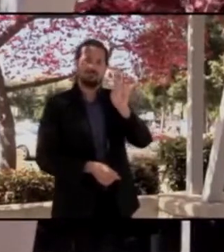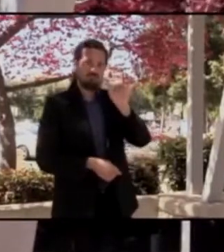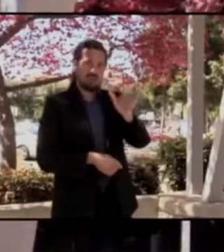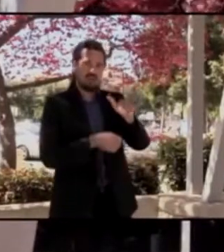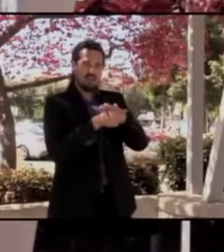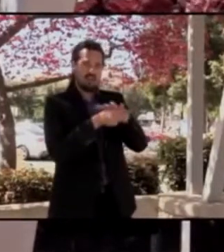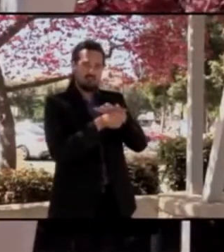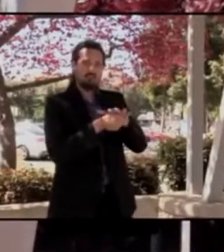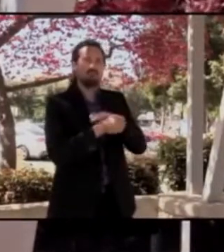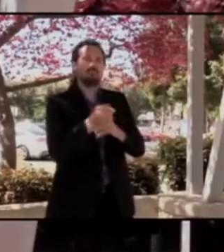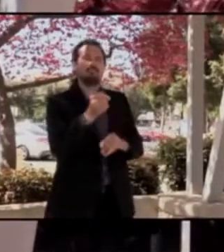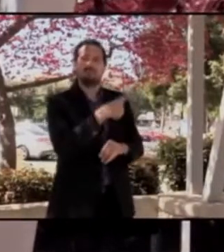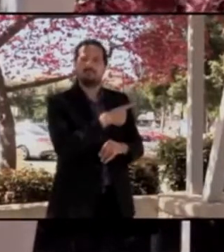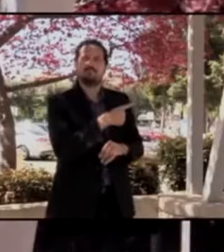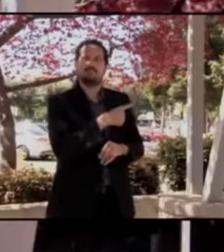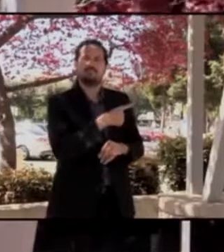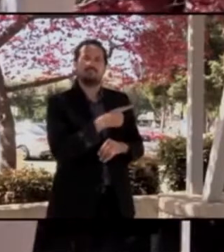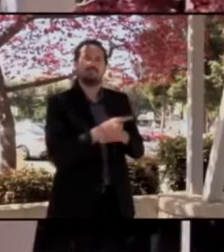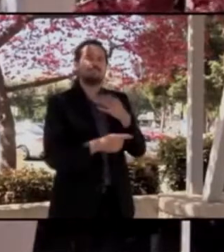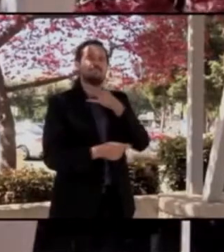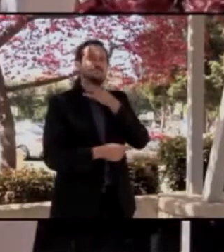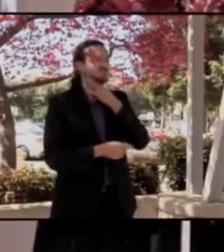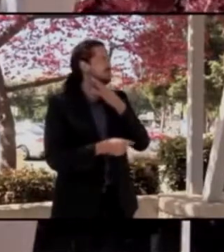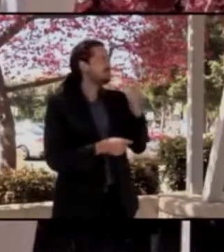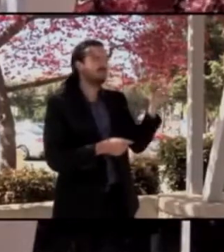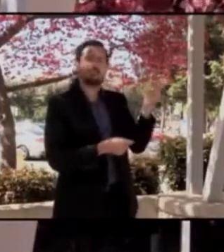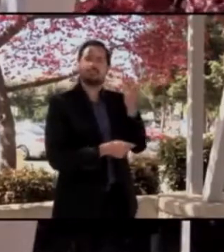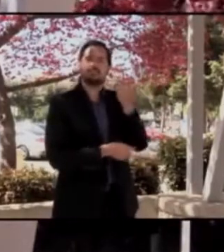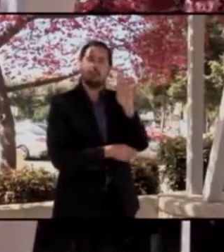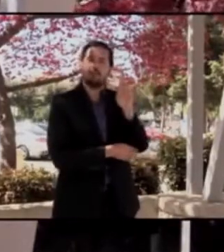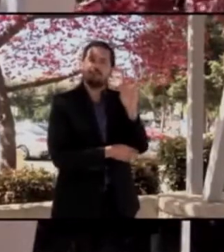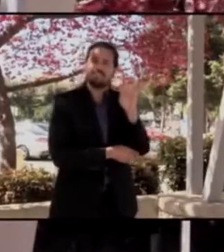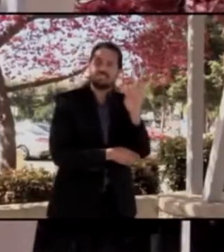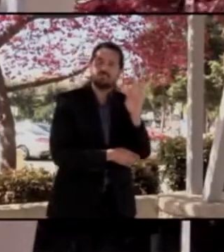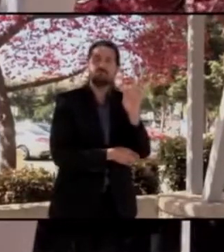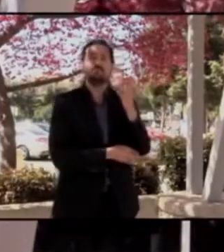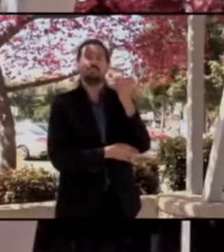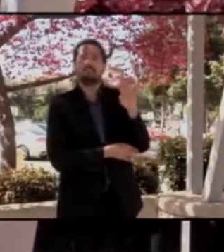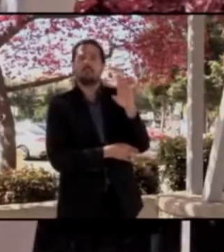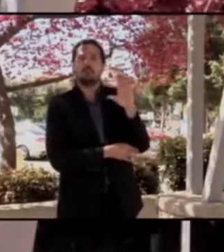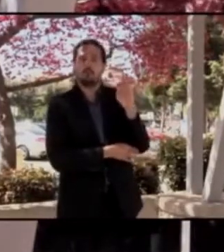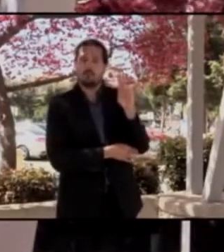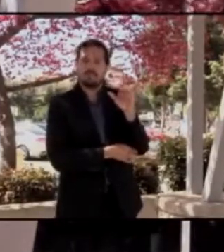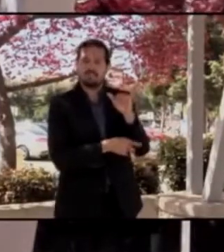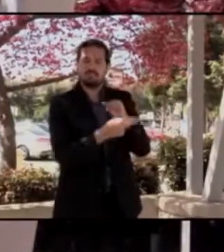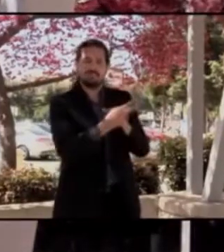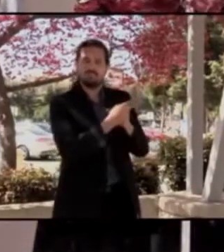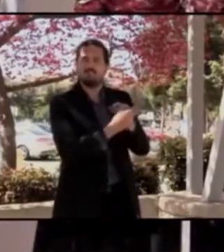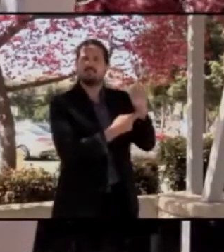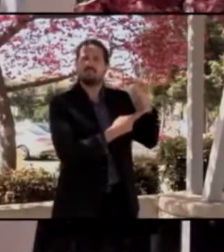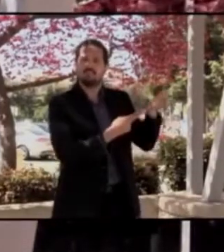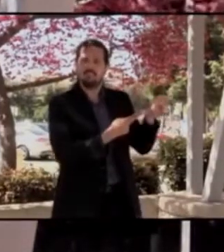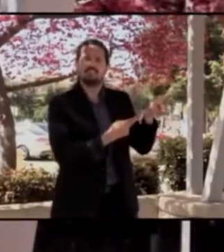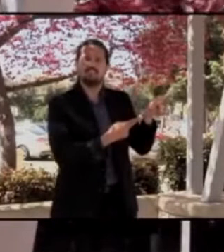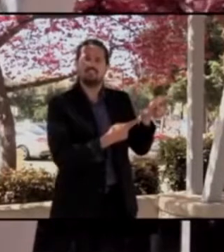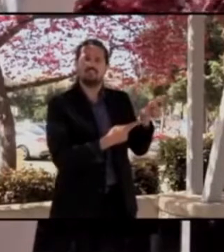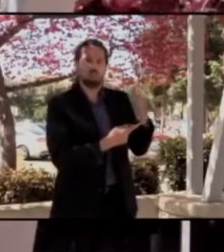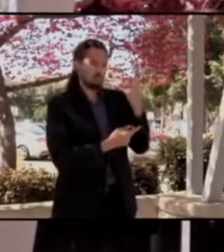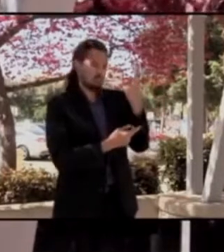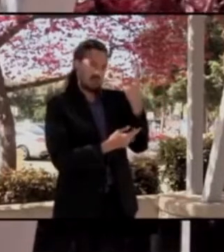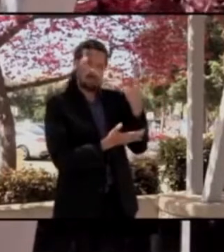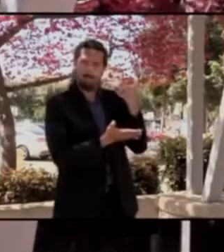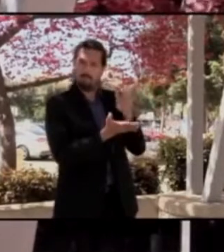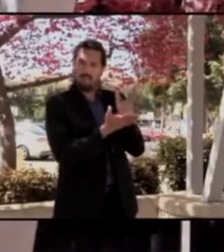doses. Can you give us an idea how that fits into the context of herd immunity? When I was talking with Dr. Clowney today, we were